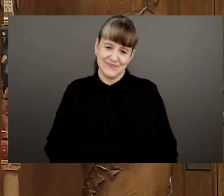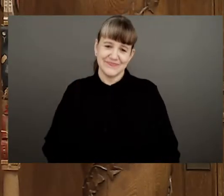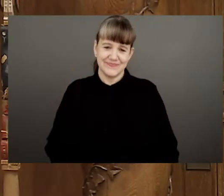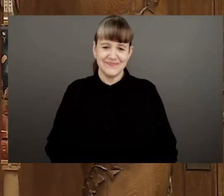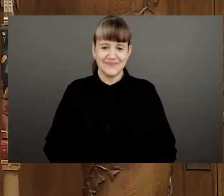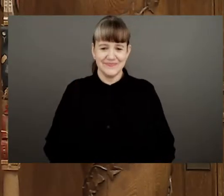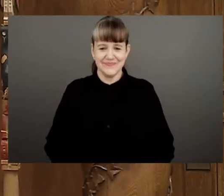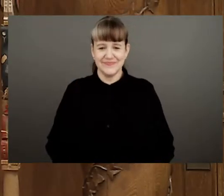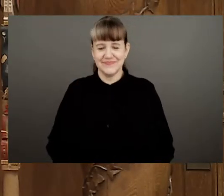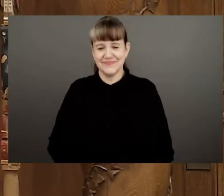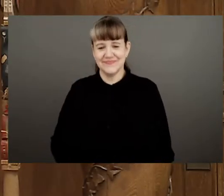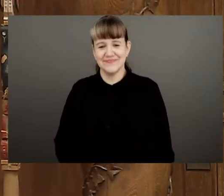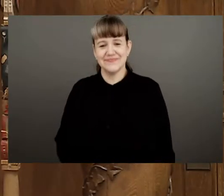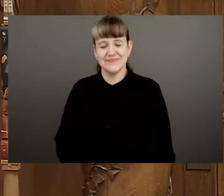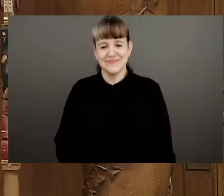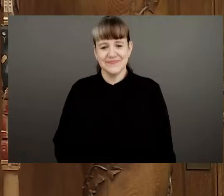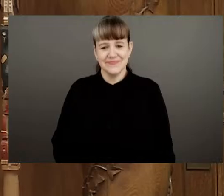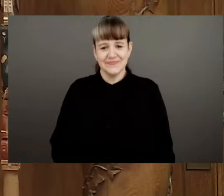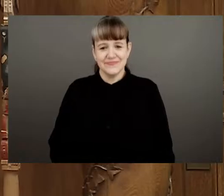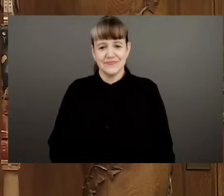Member for Vancouver Strathcona.